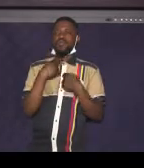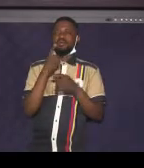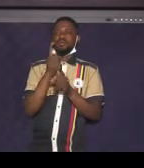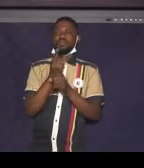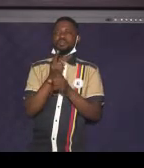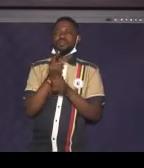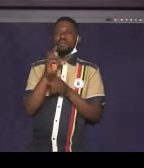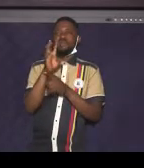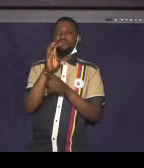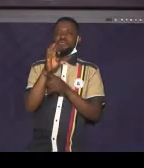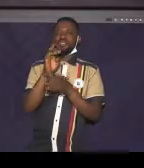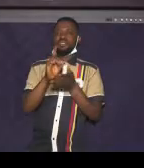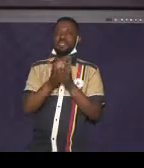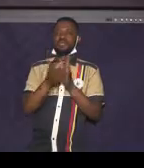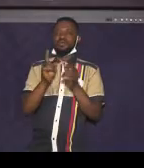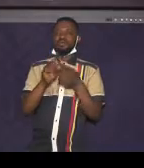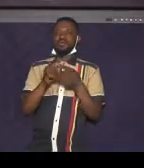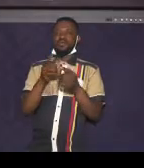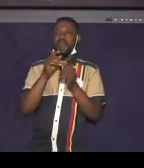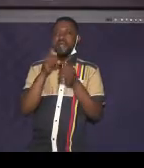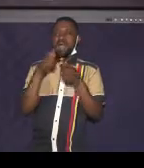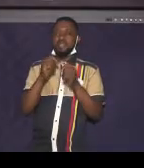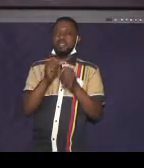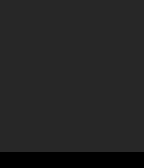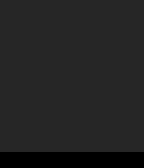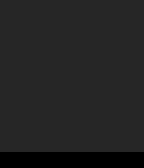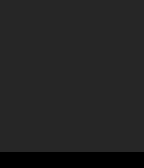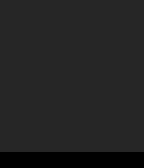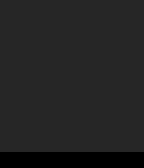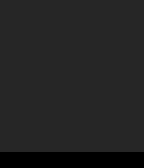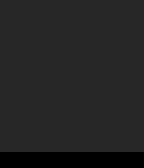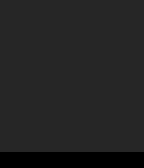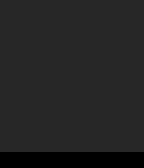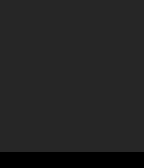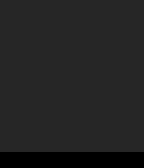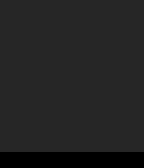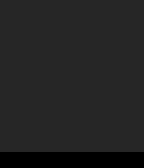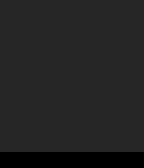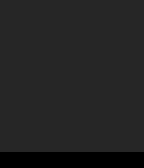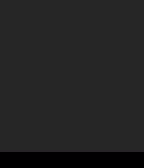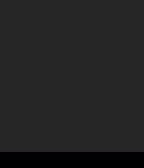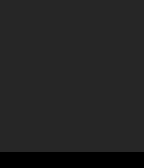just 40 seconds to attempt this.